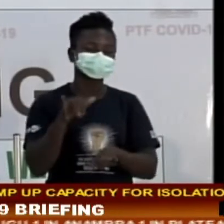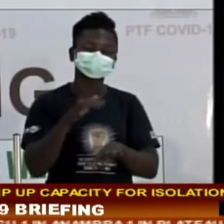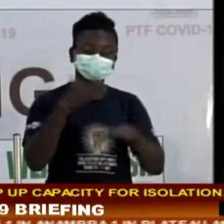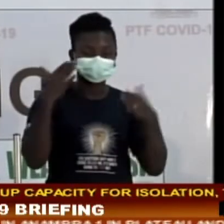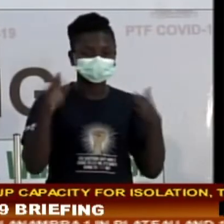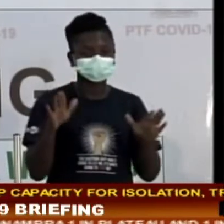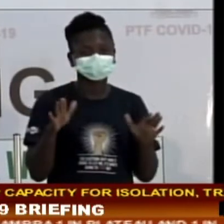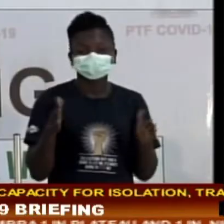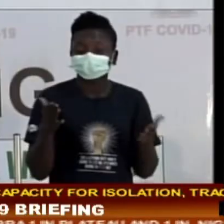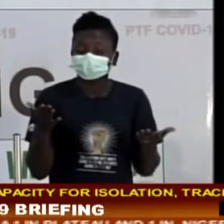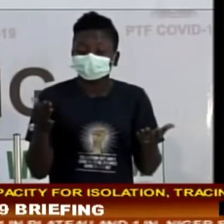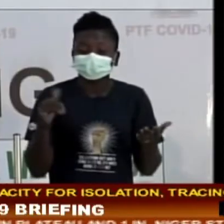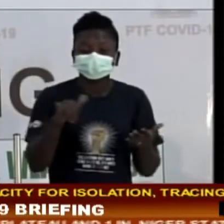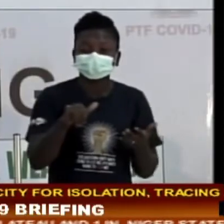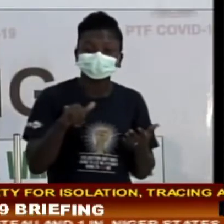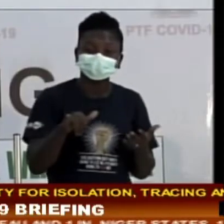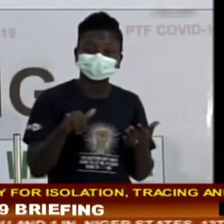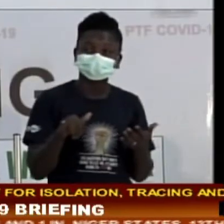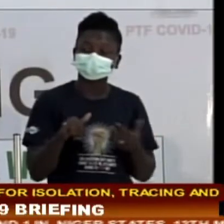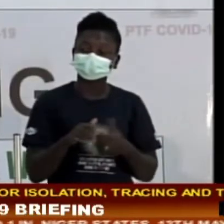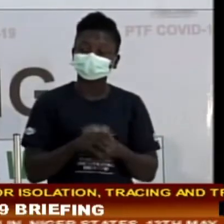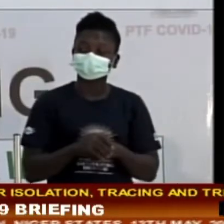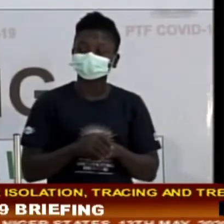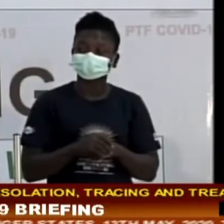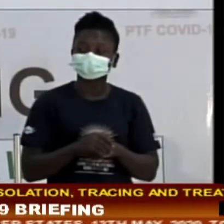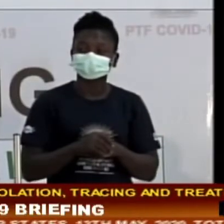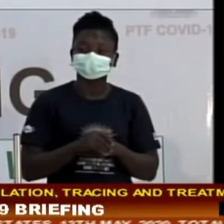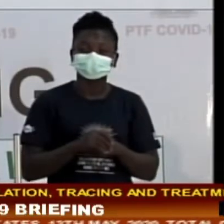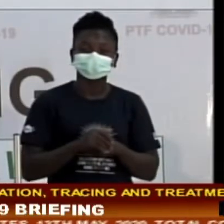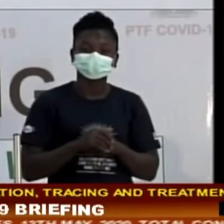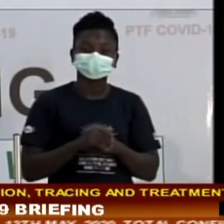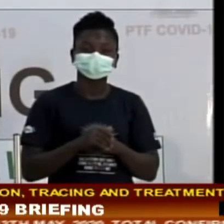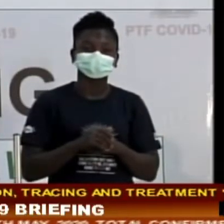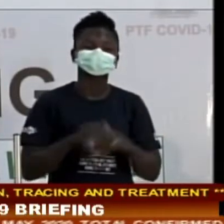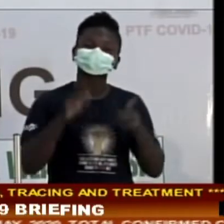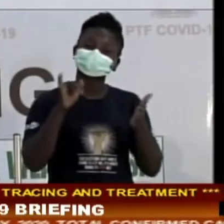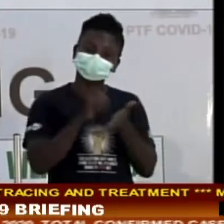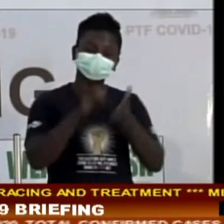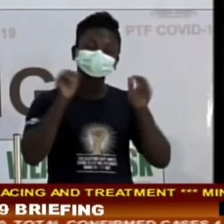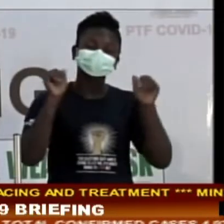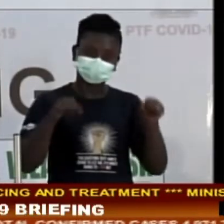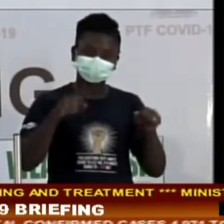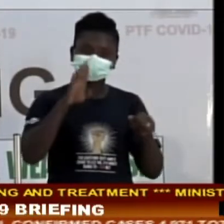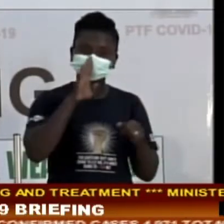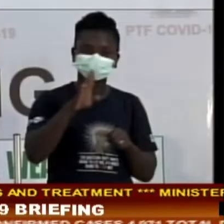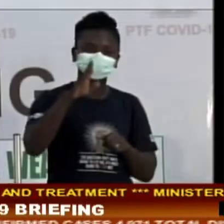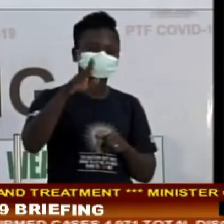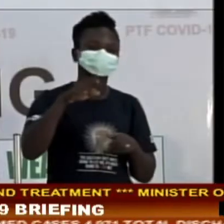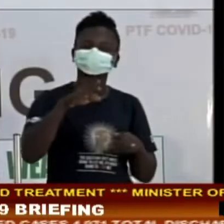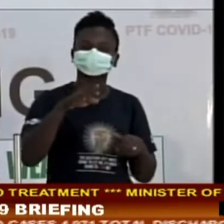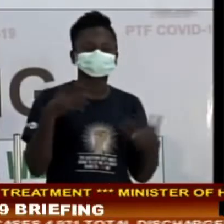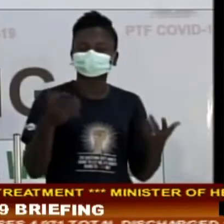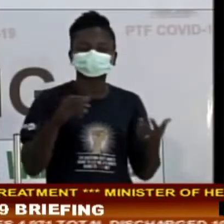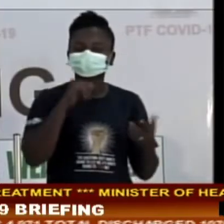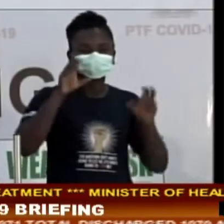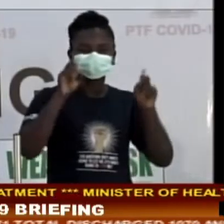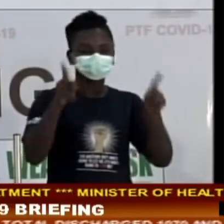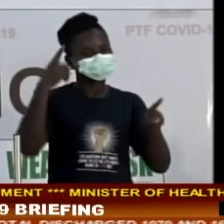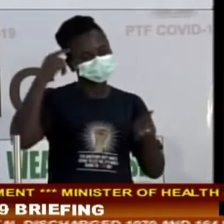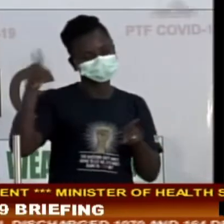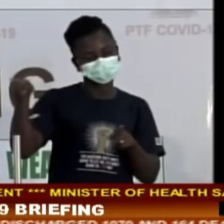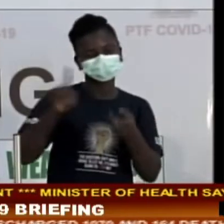picture yet and therefore it will be premature for me to comment on this